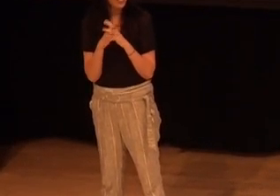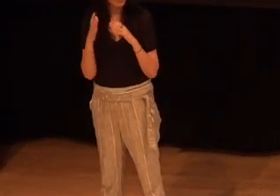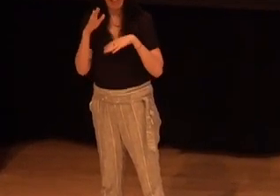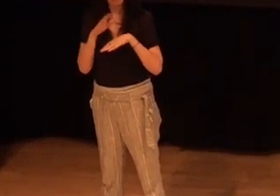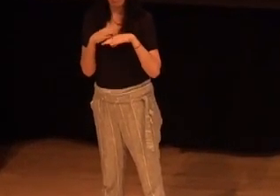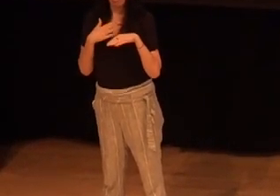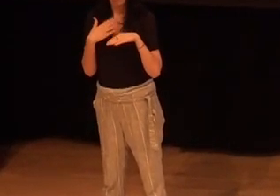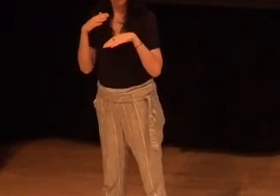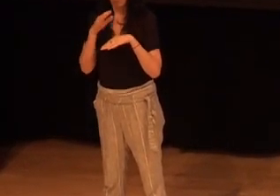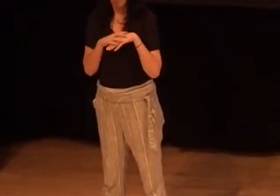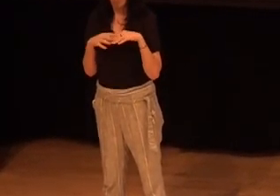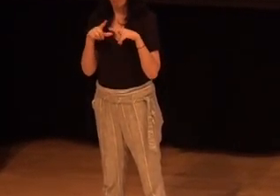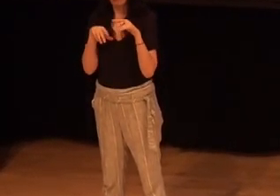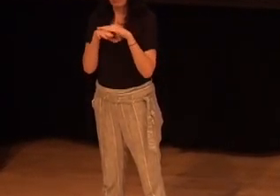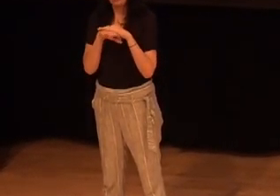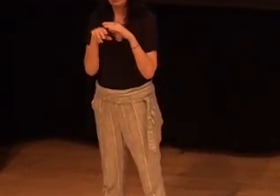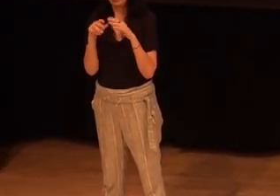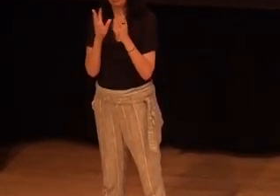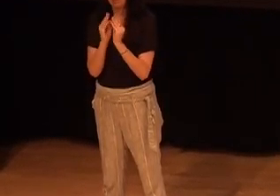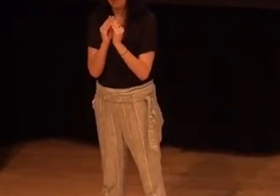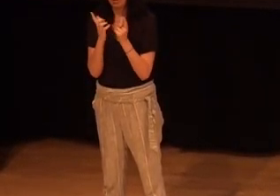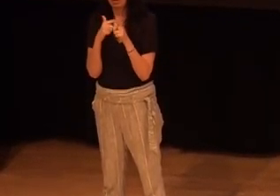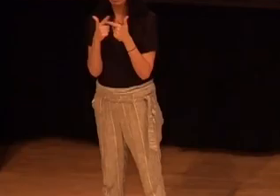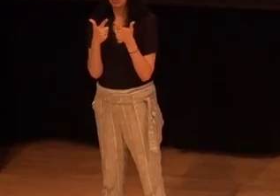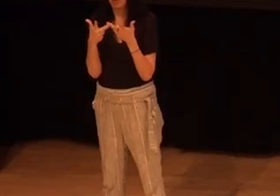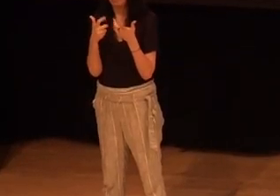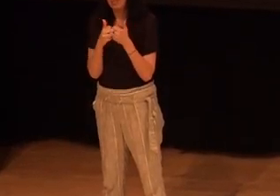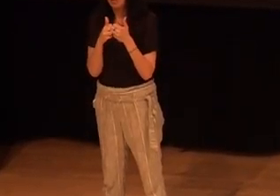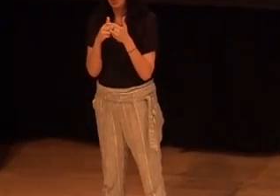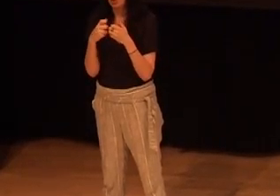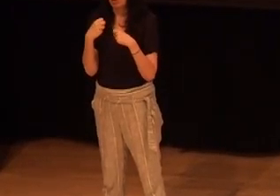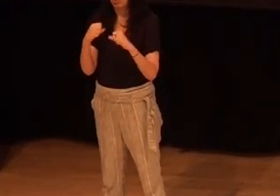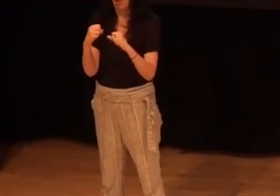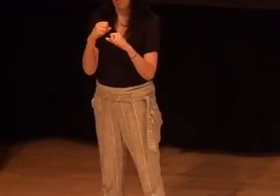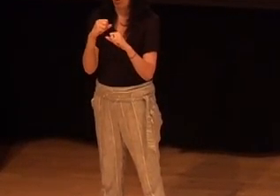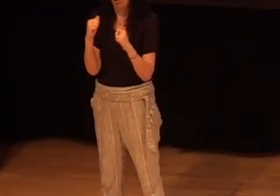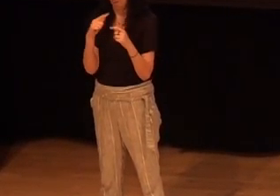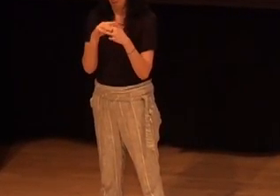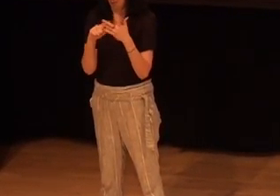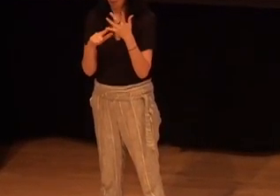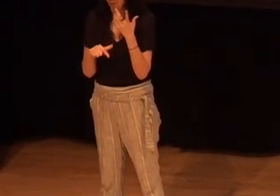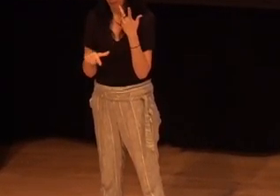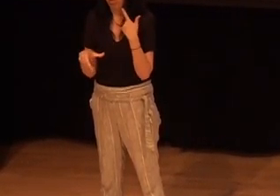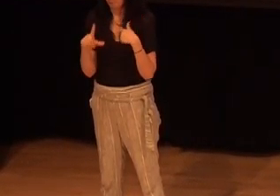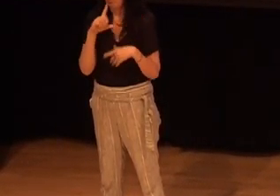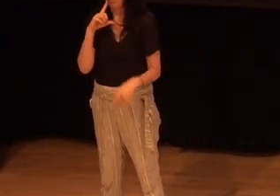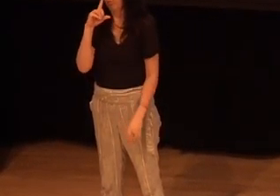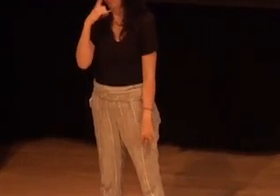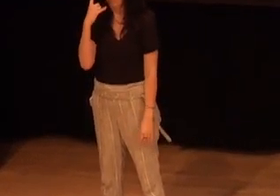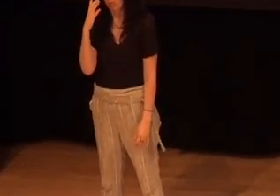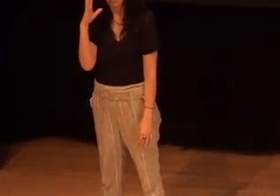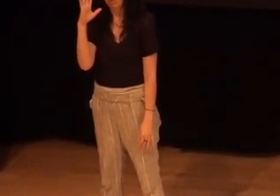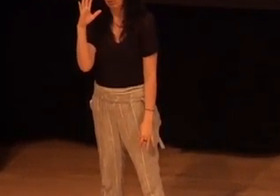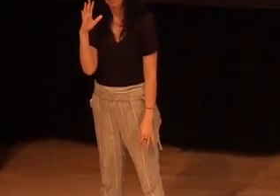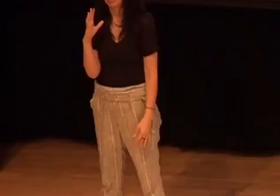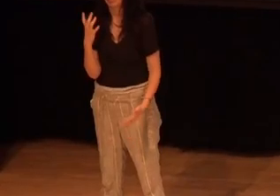Public Transport Access Committee, so I deal with vertical access strategies and things like that, mind-numbingly boring stuff, at